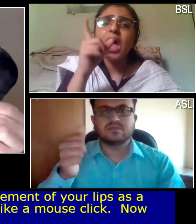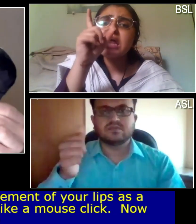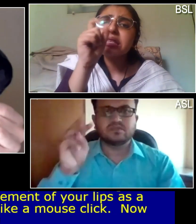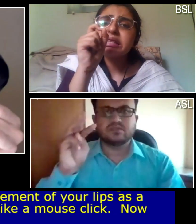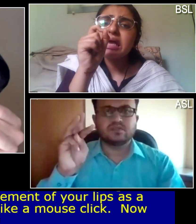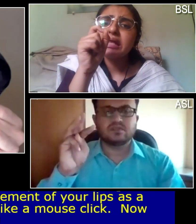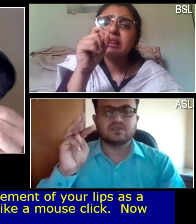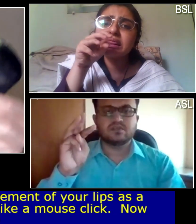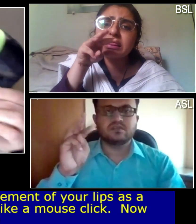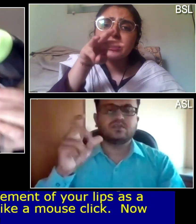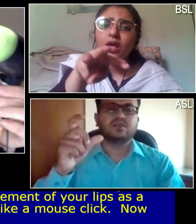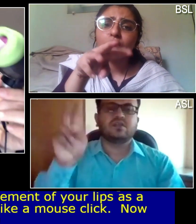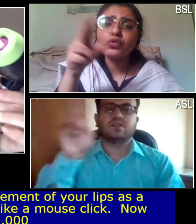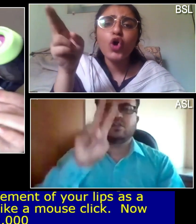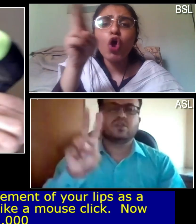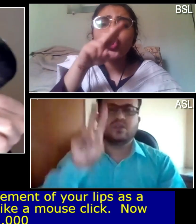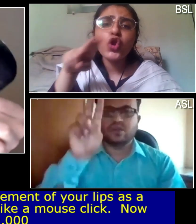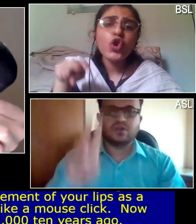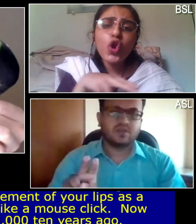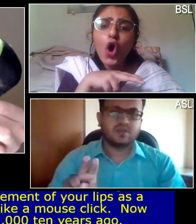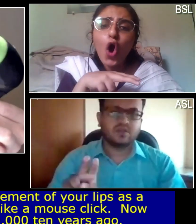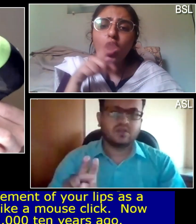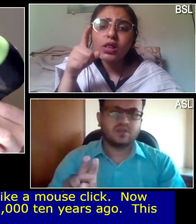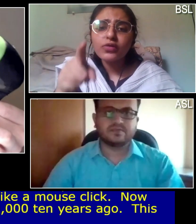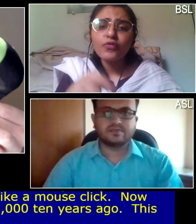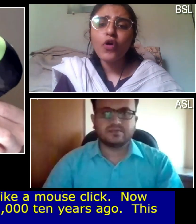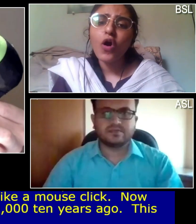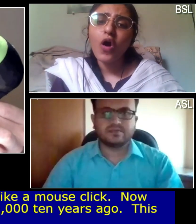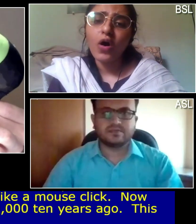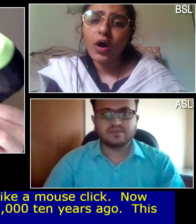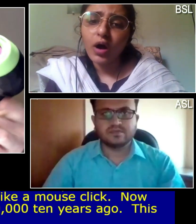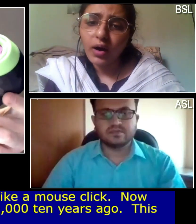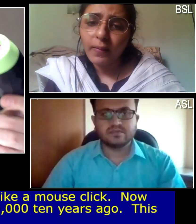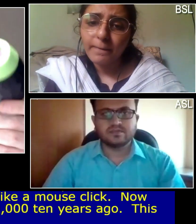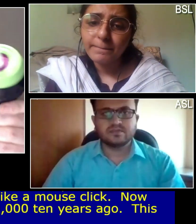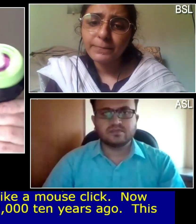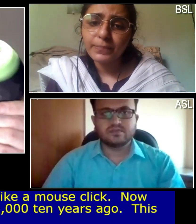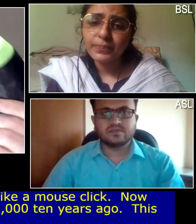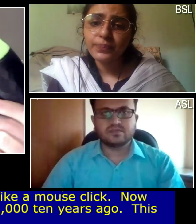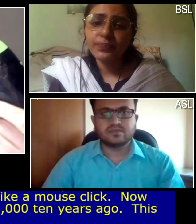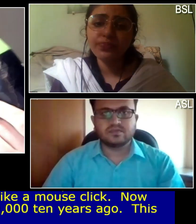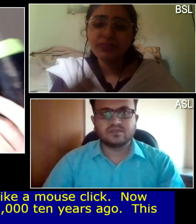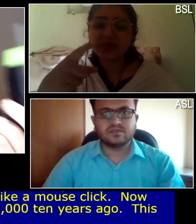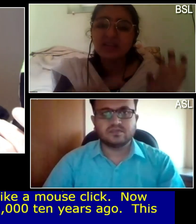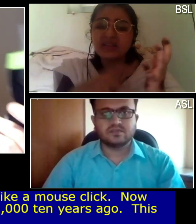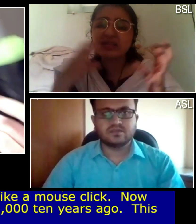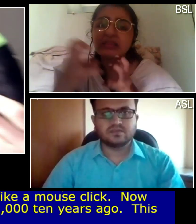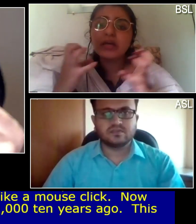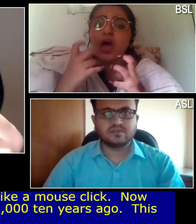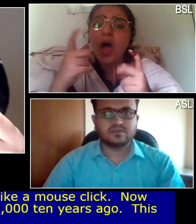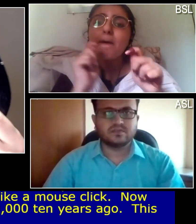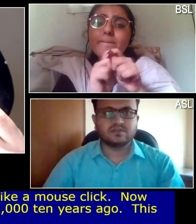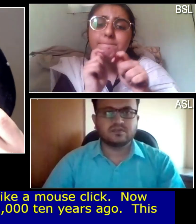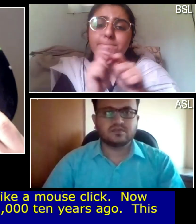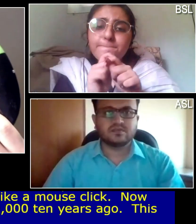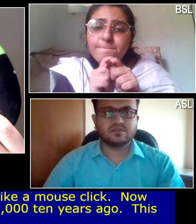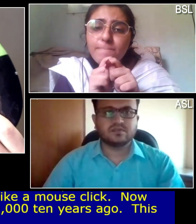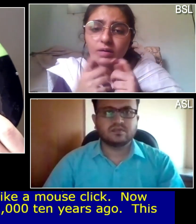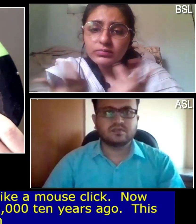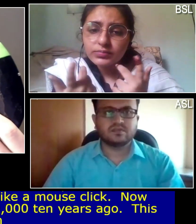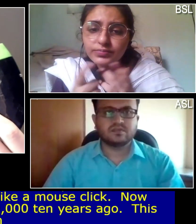just 10 years ago. This device is printed on a 3D printer with under $300